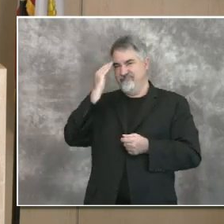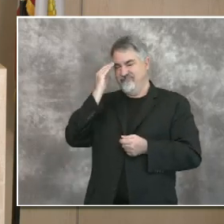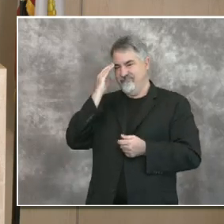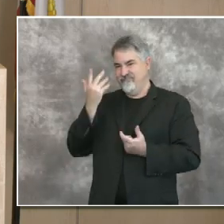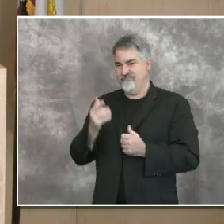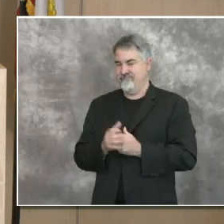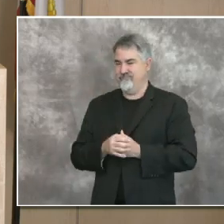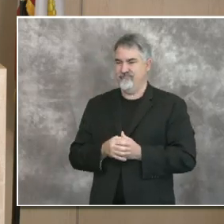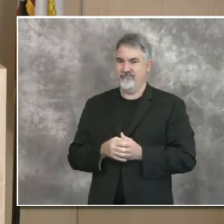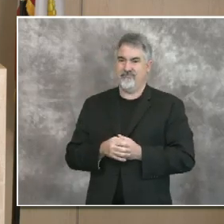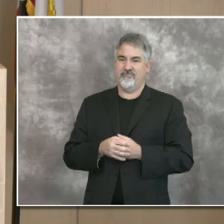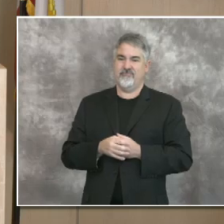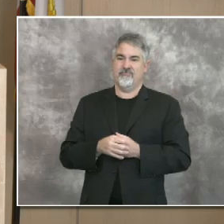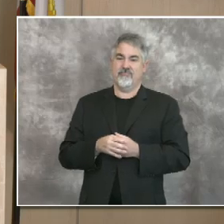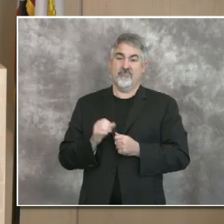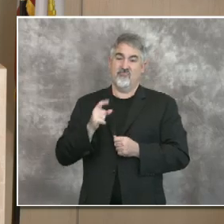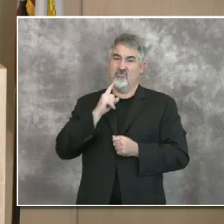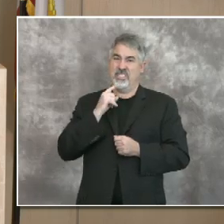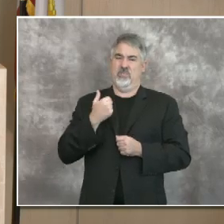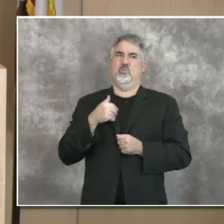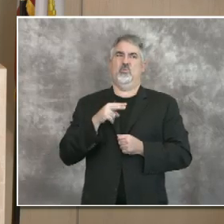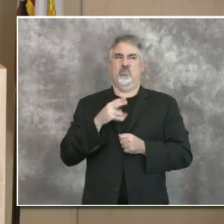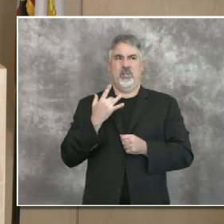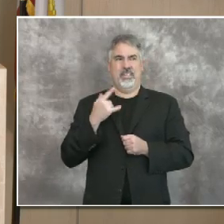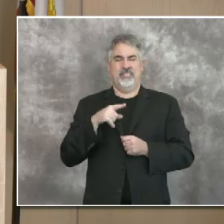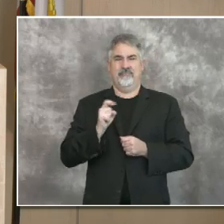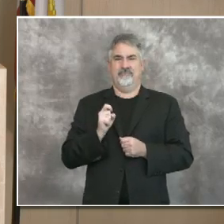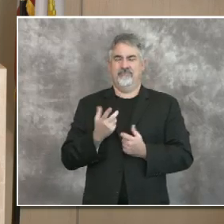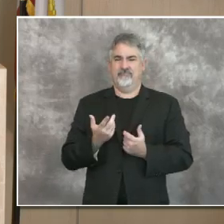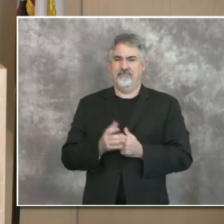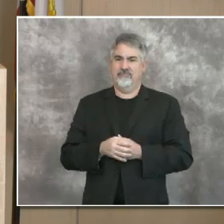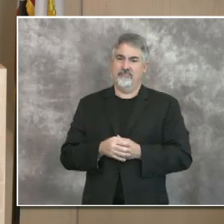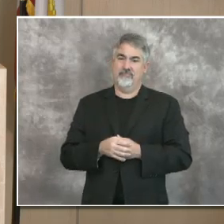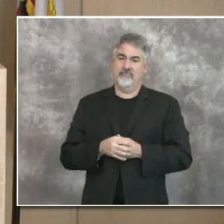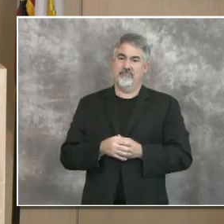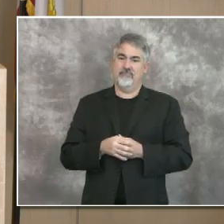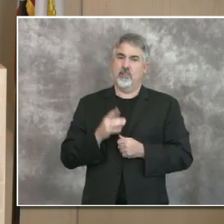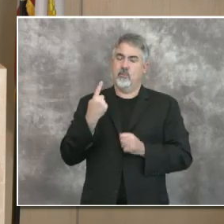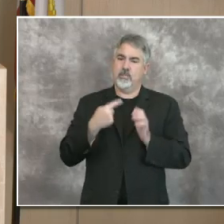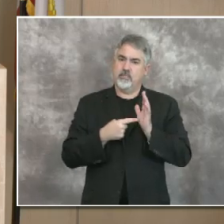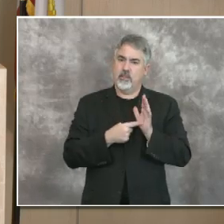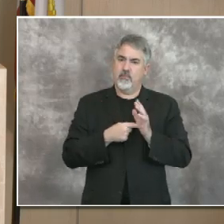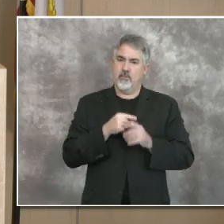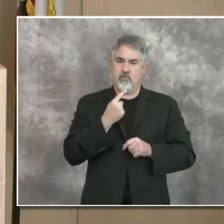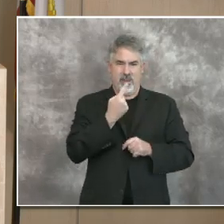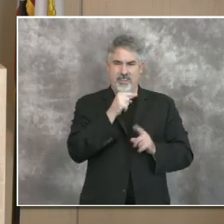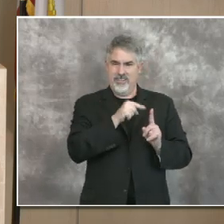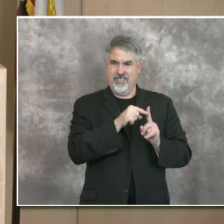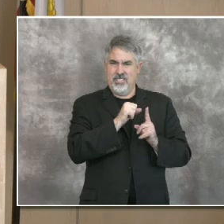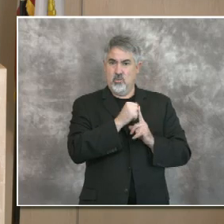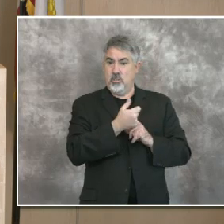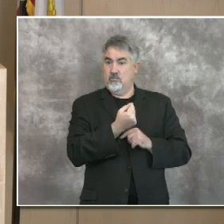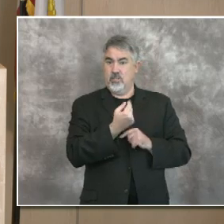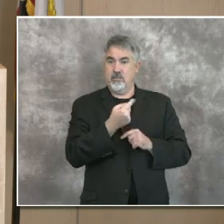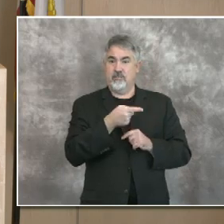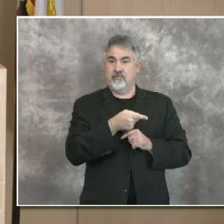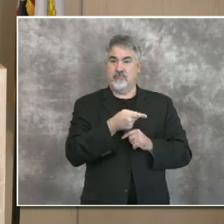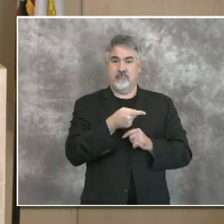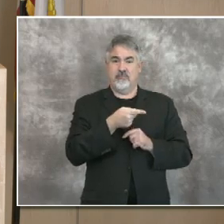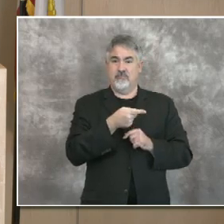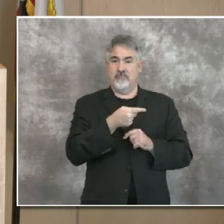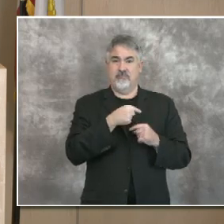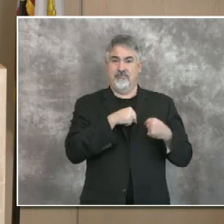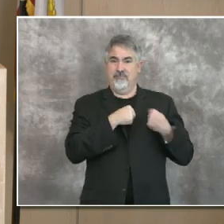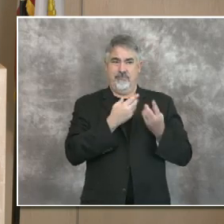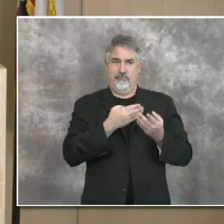that definitely is concerning. That's one example in one situation, but across the board, I